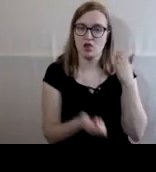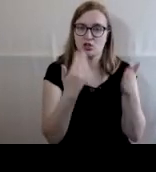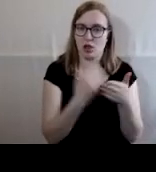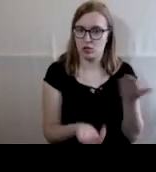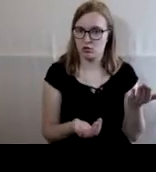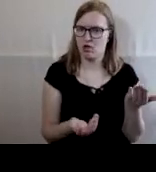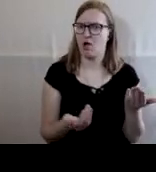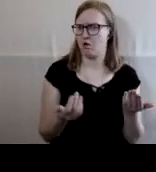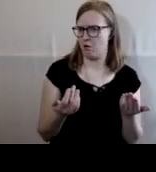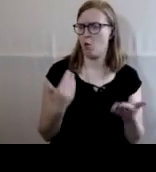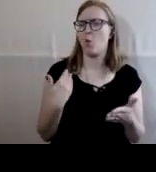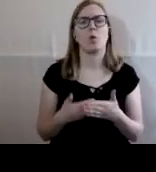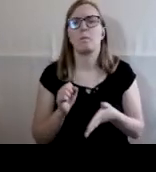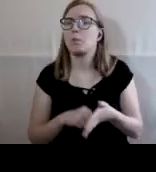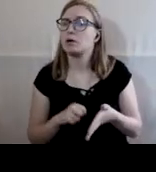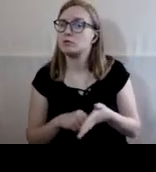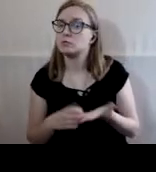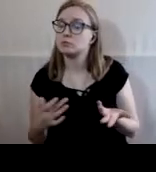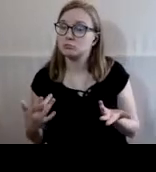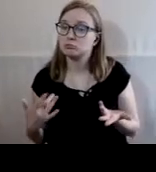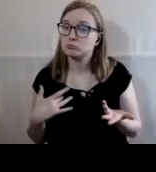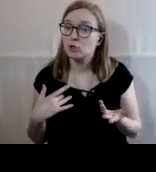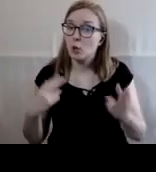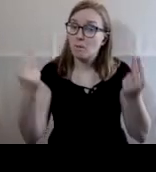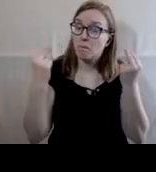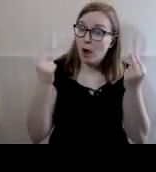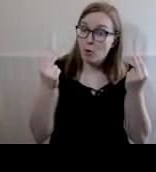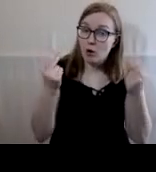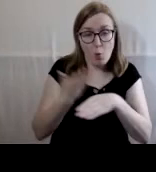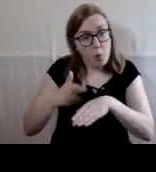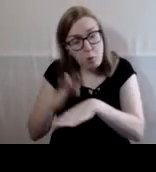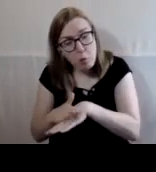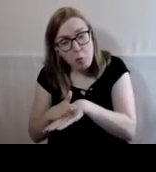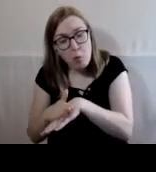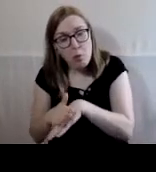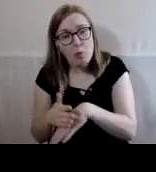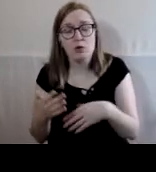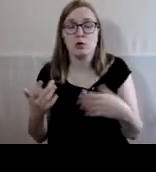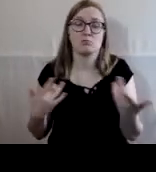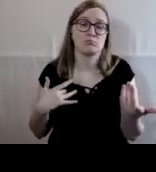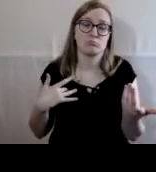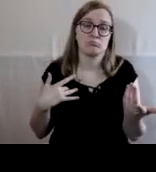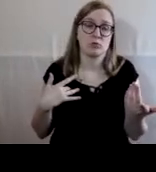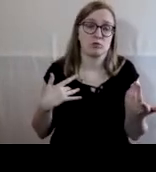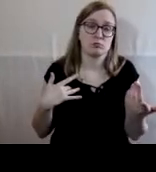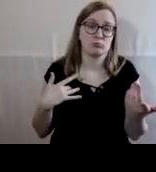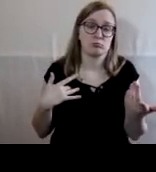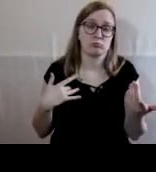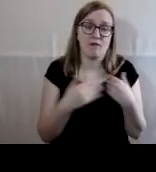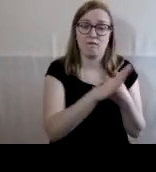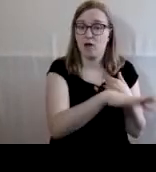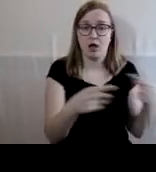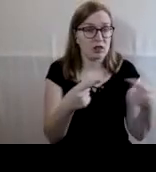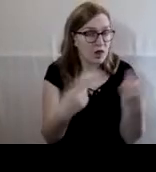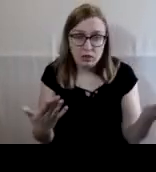is capable of. And maybe the courses, therefore, are not matched to the learners,